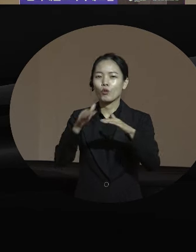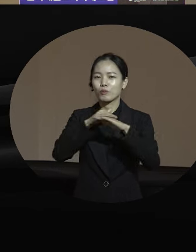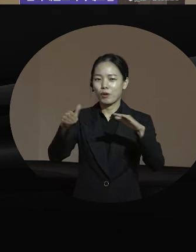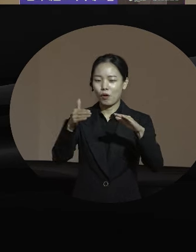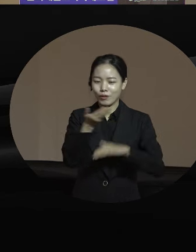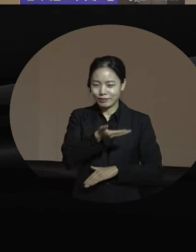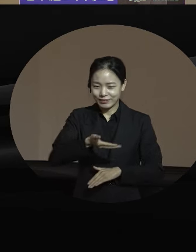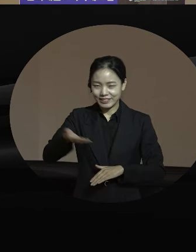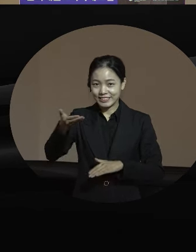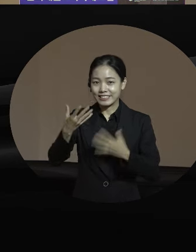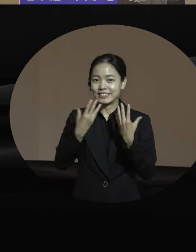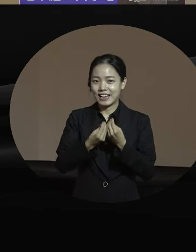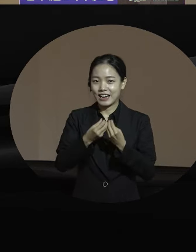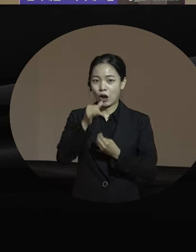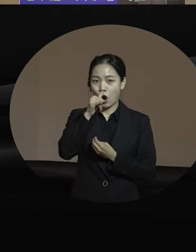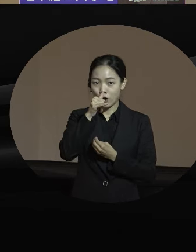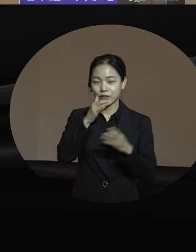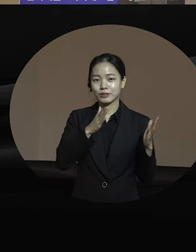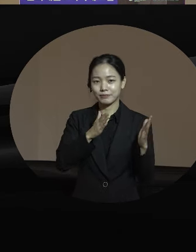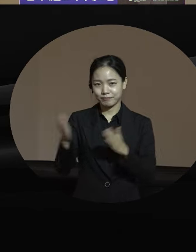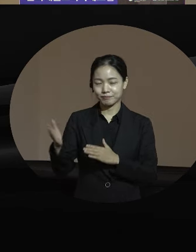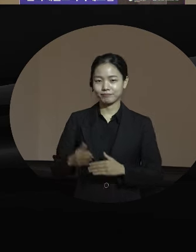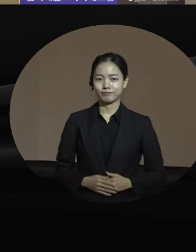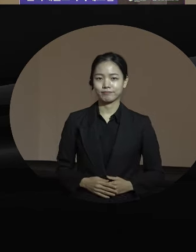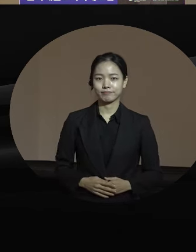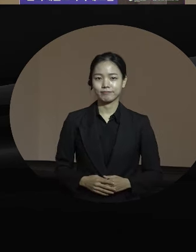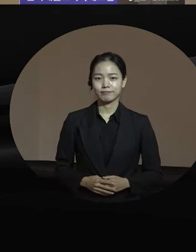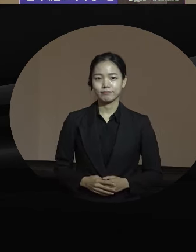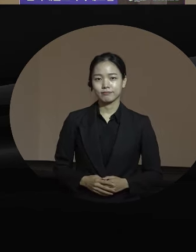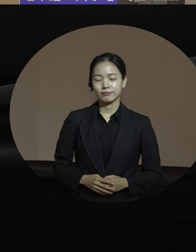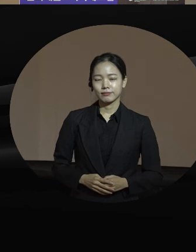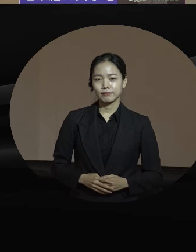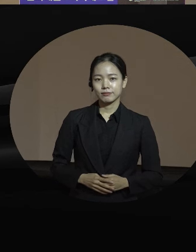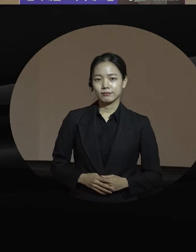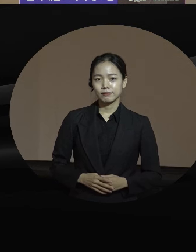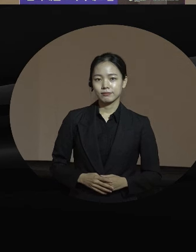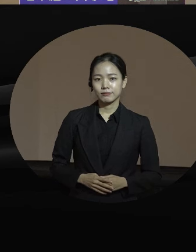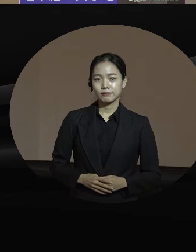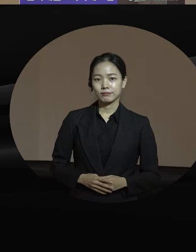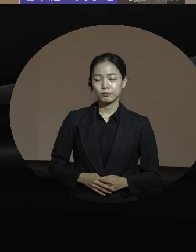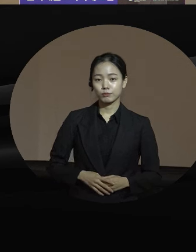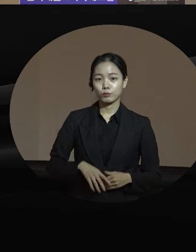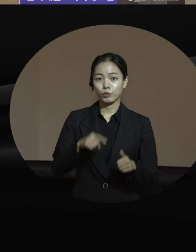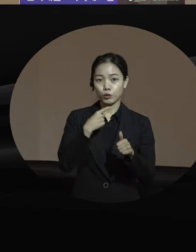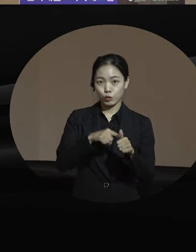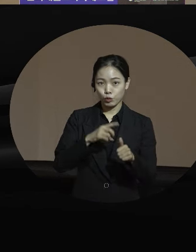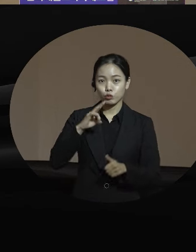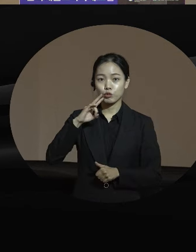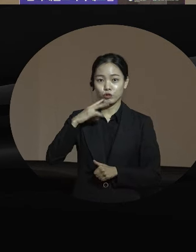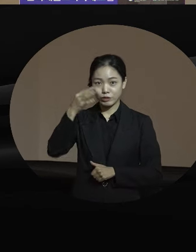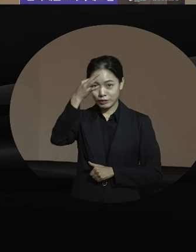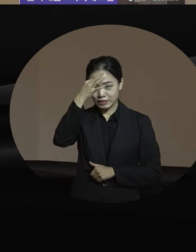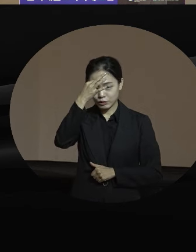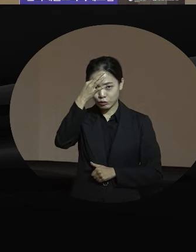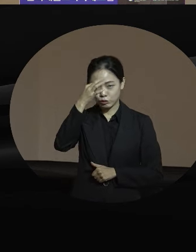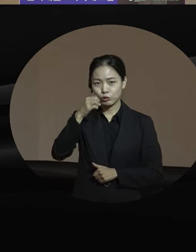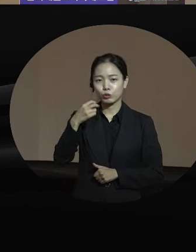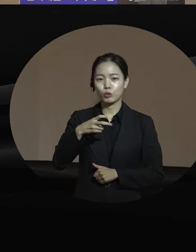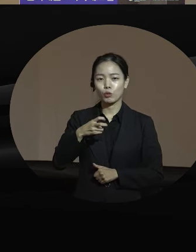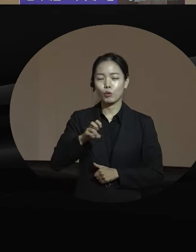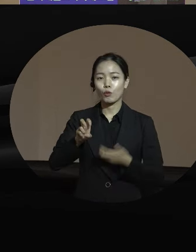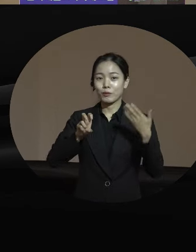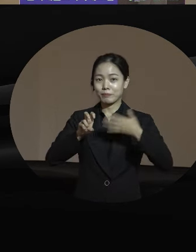By investing in the development of education, artistic skills and multiliteracy, we empower individuals to flourish and